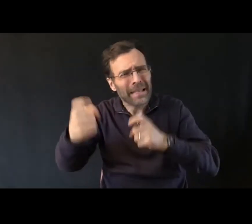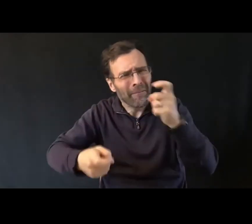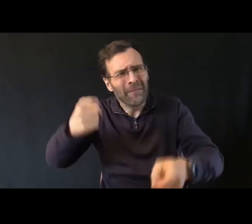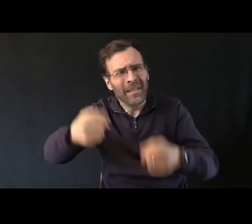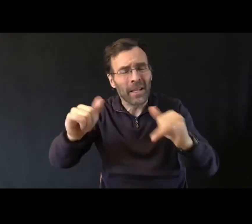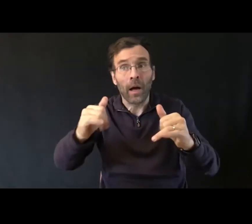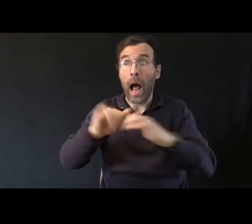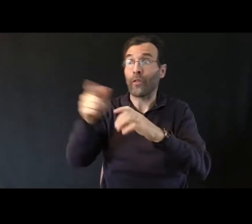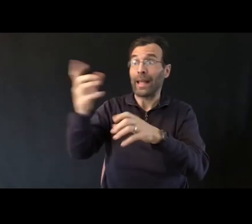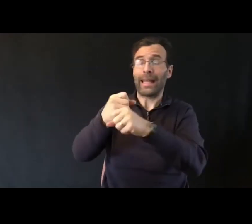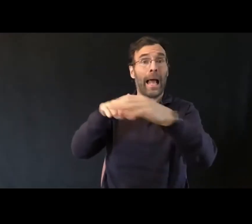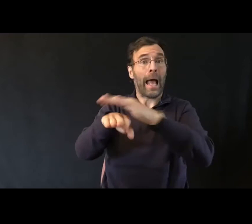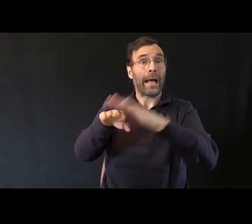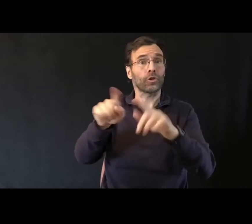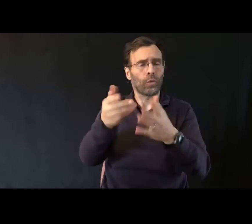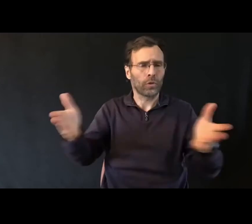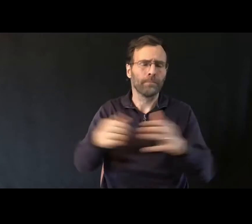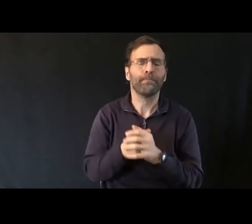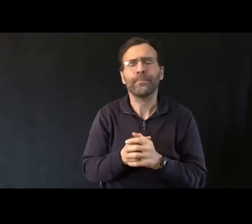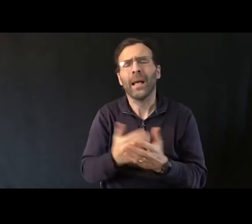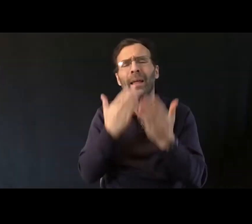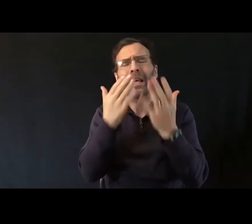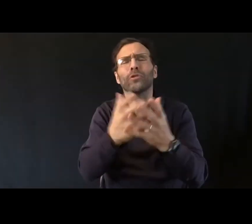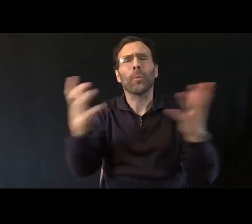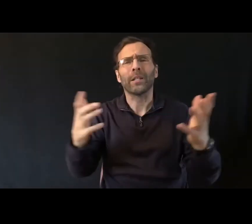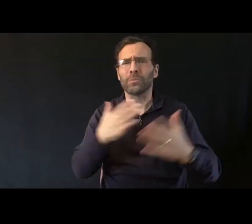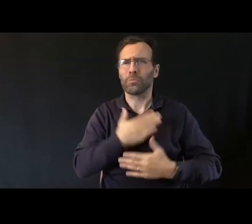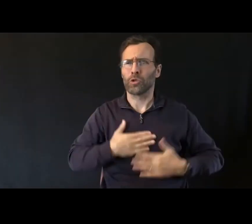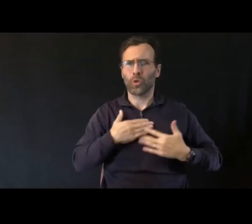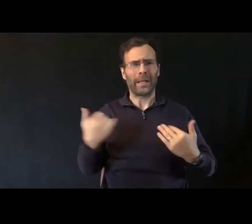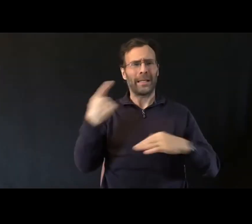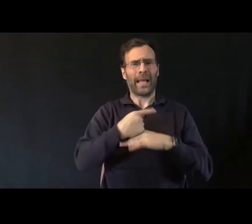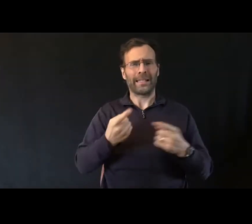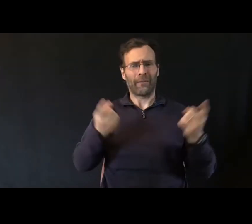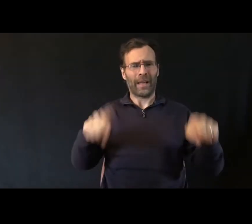resources? Thank you so much and enjoy today's event.